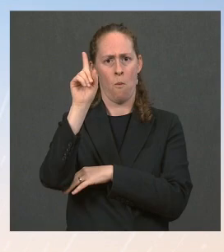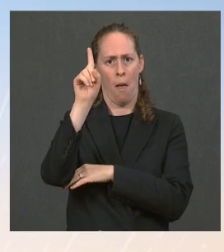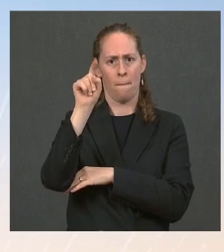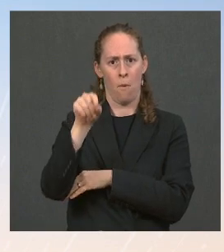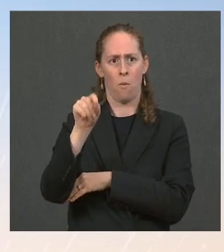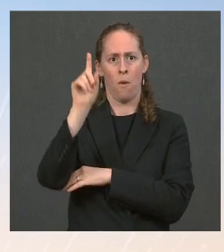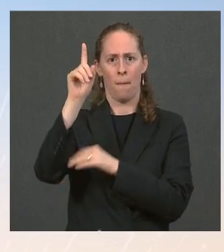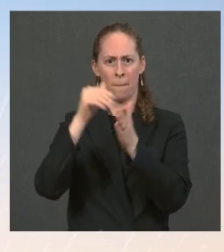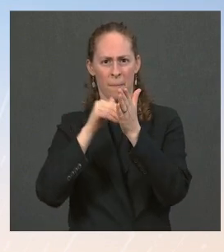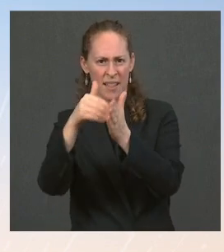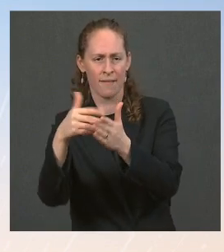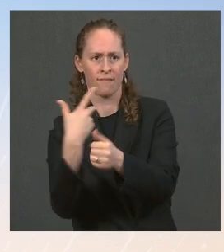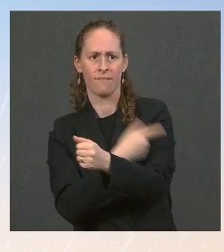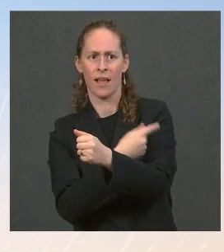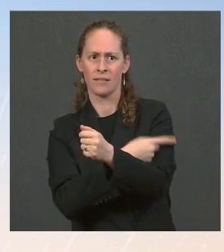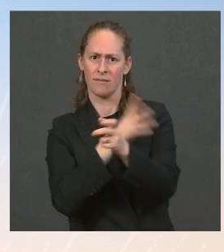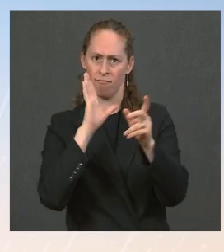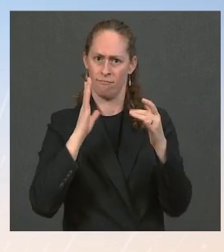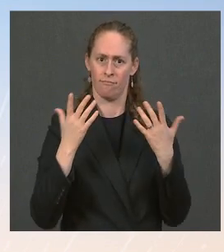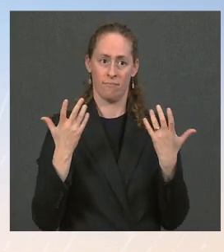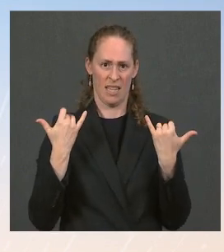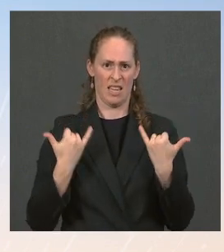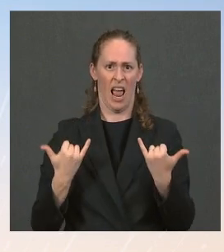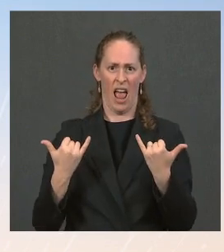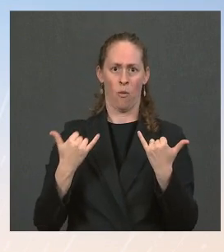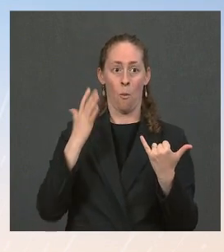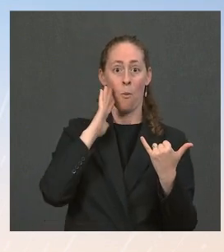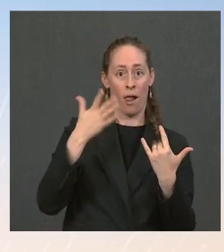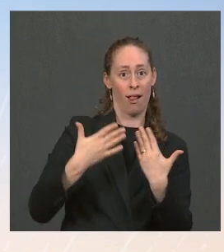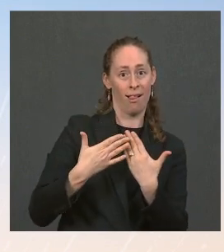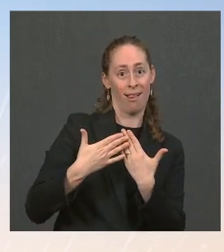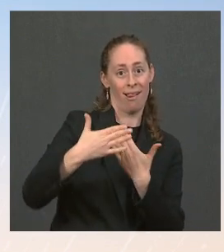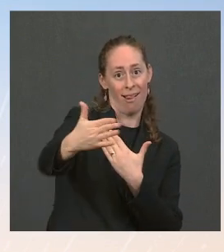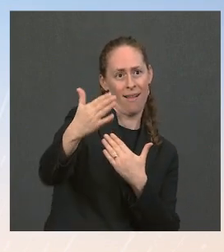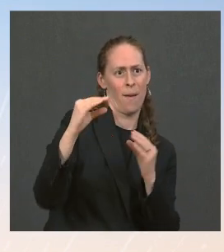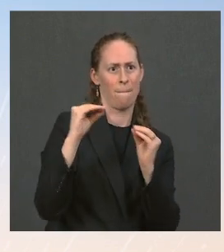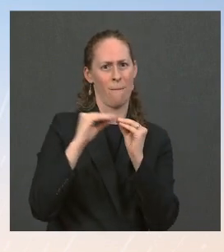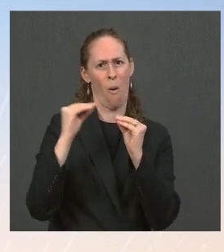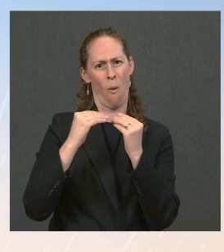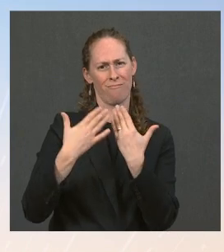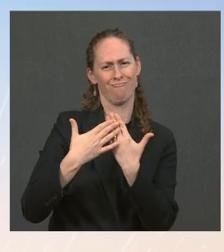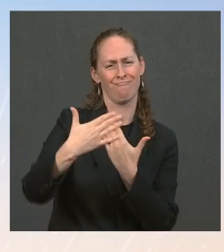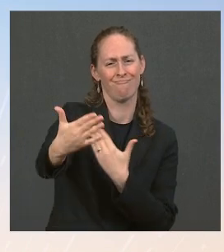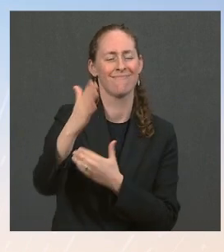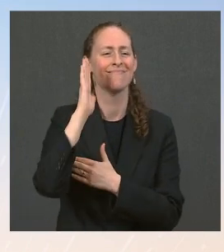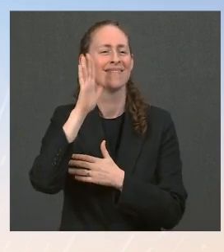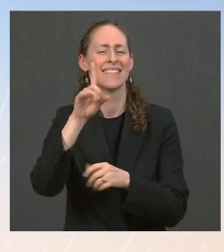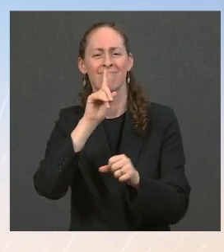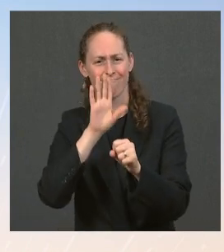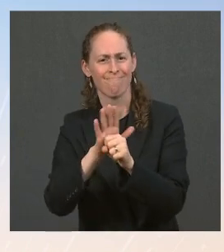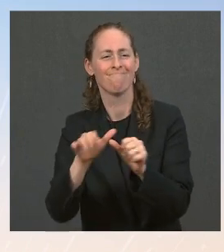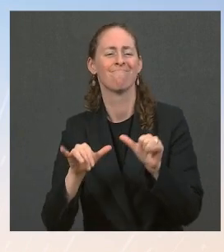overall, and we're building from here. This is obviously a huge commitment. And another piece to put it in perspective,